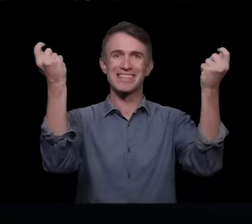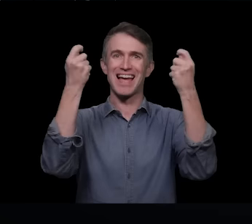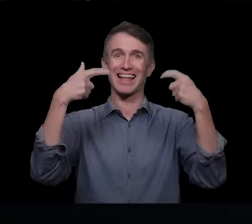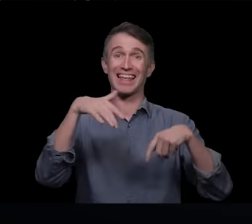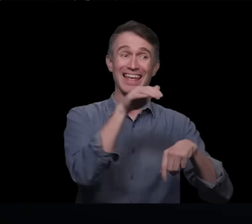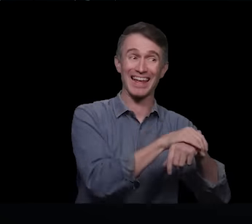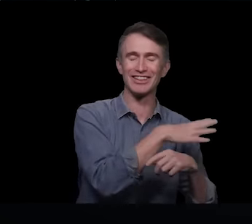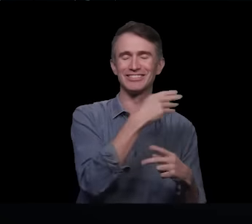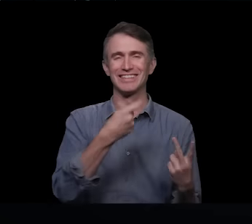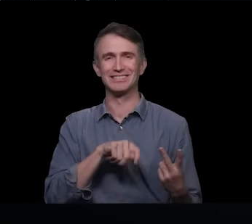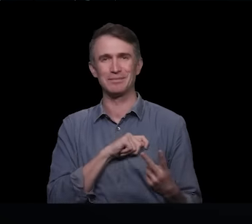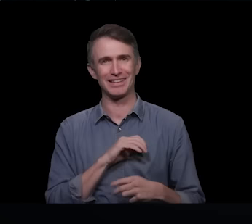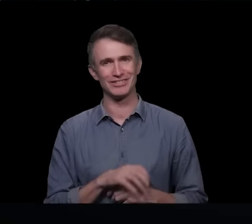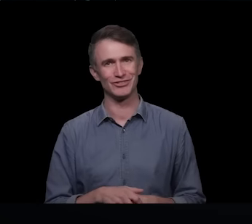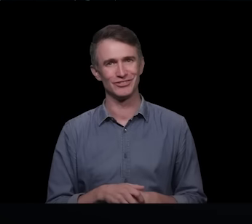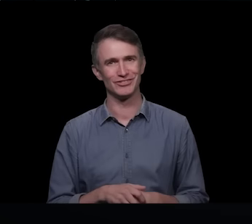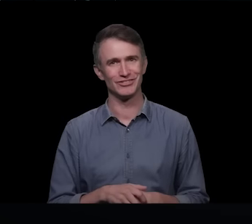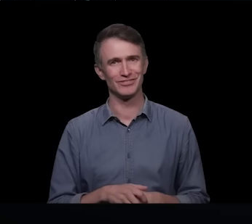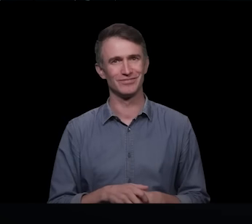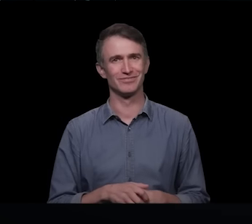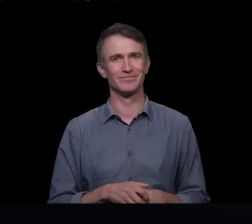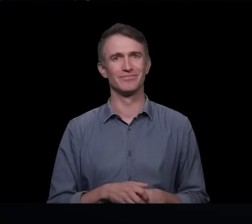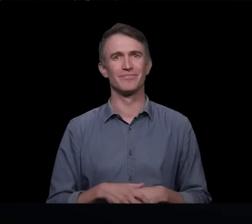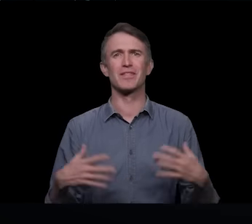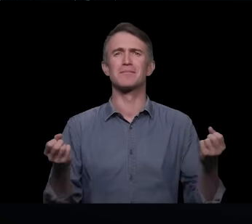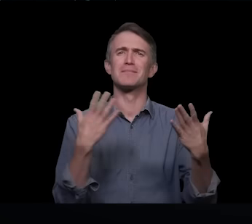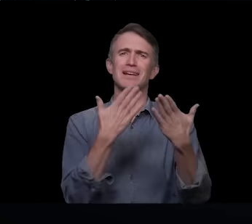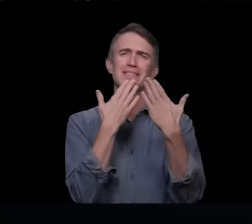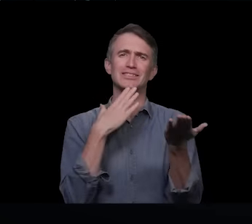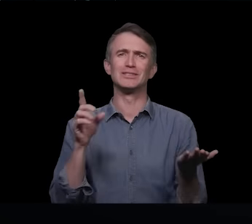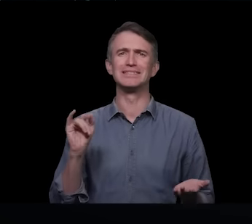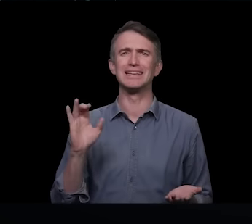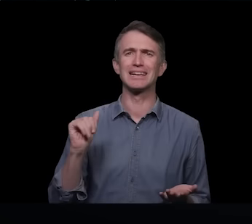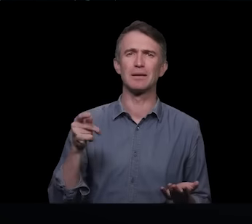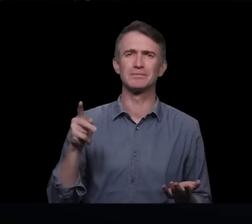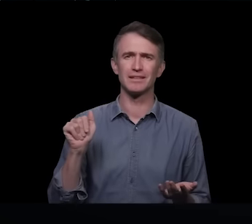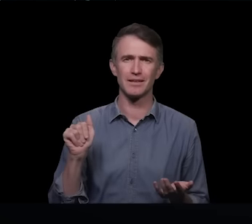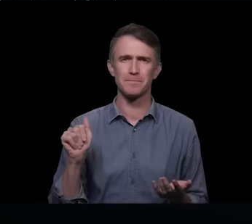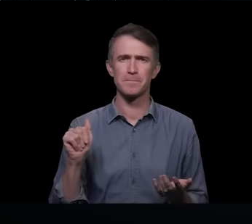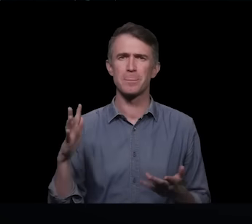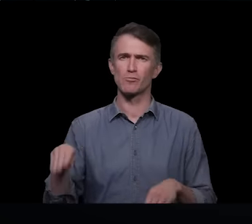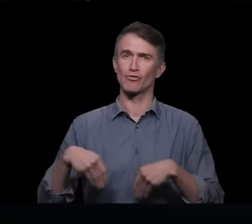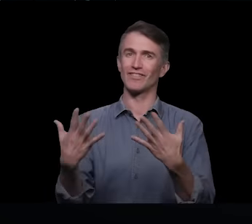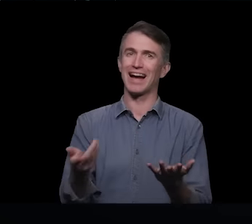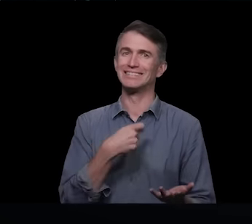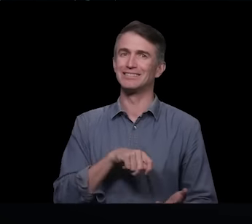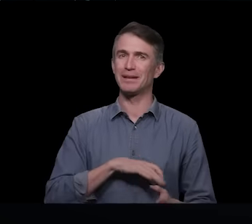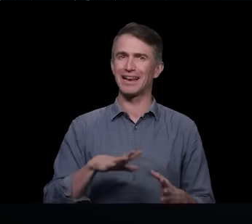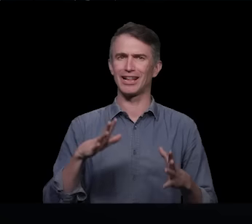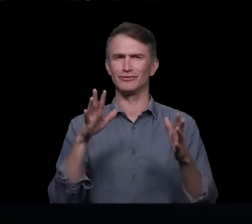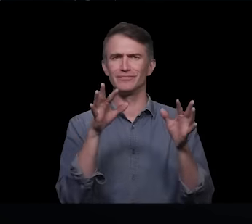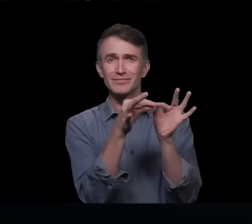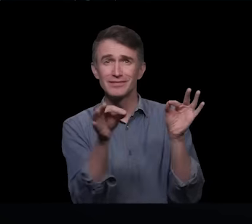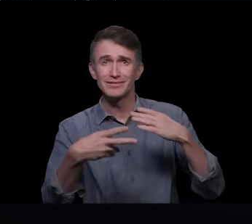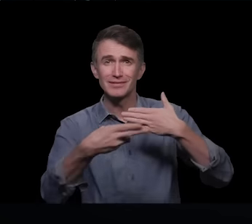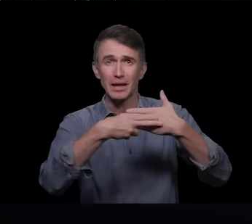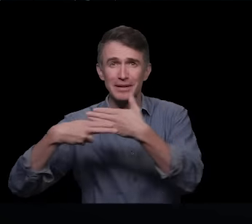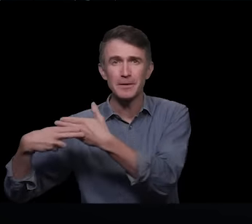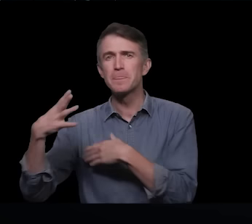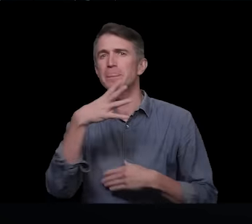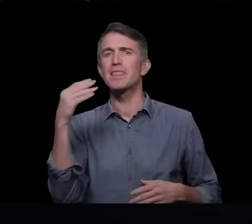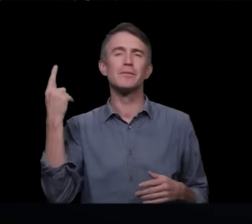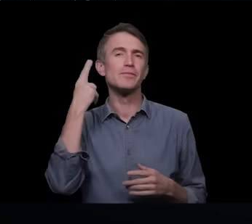to broadcast the Audio Description Awards Gala in English and Spanish. Many thanks to DECAPTA for providing the